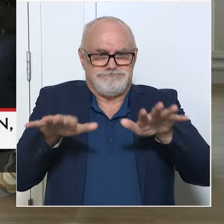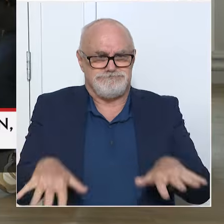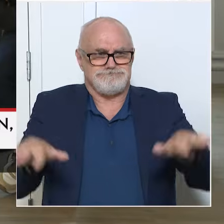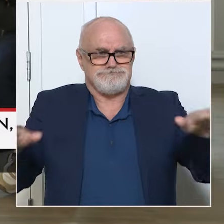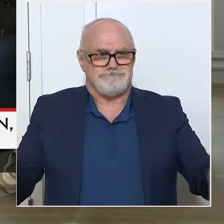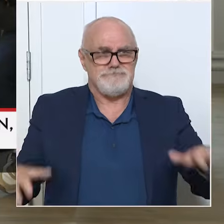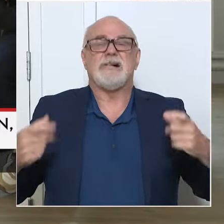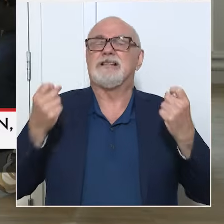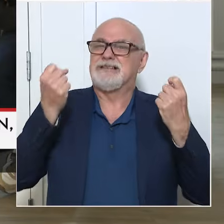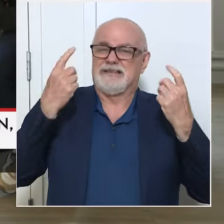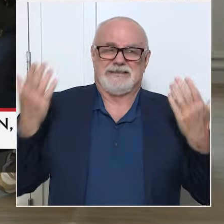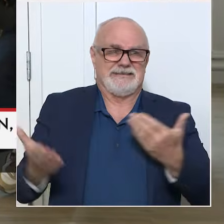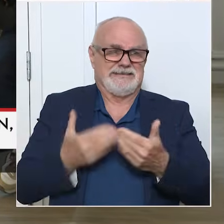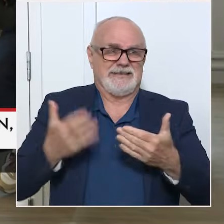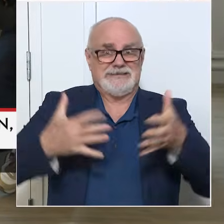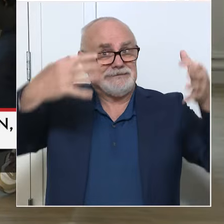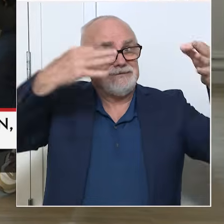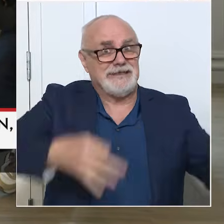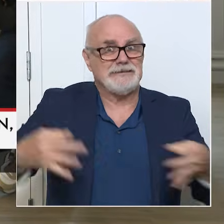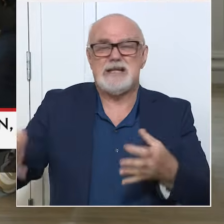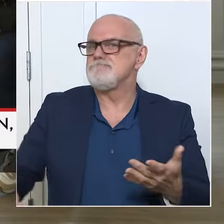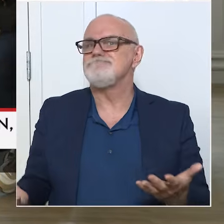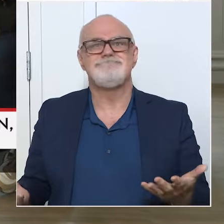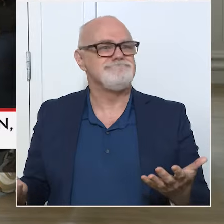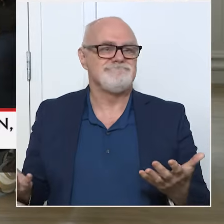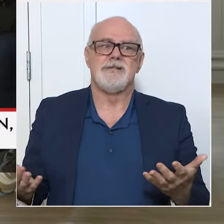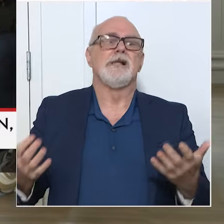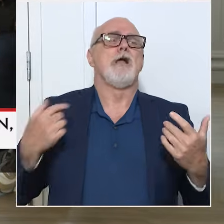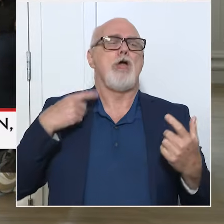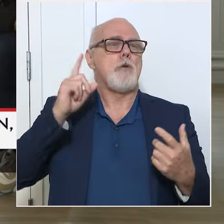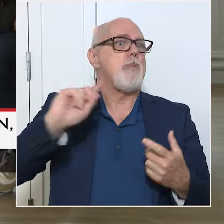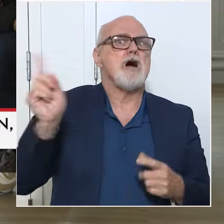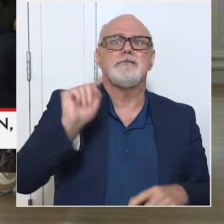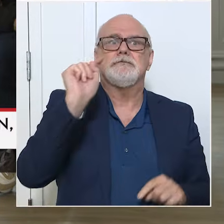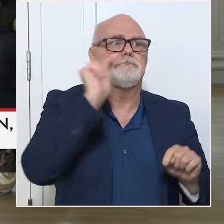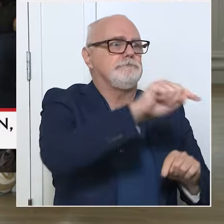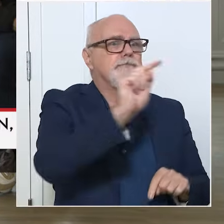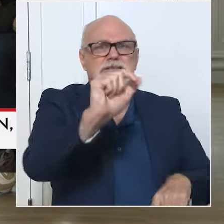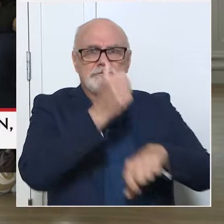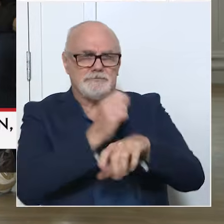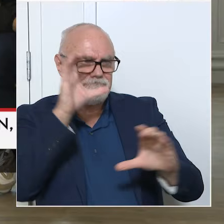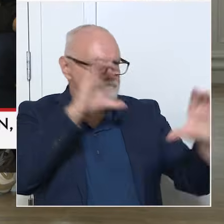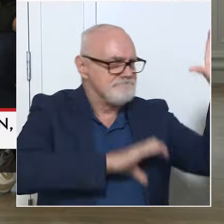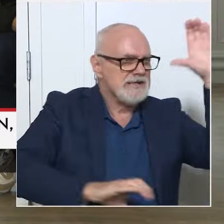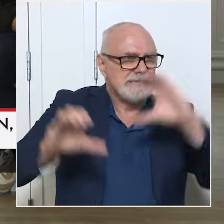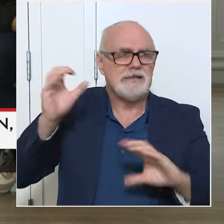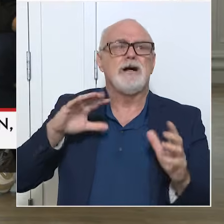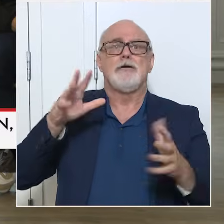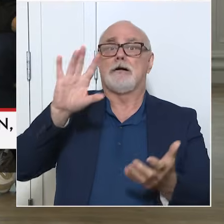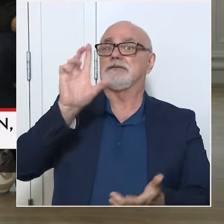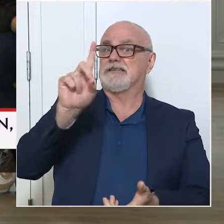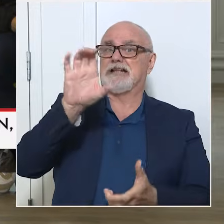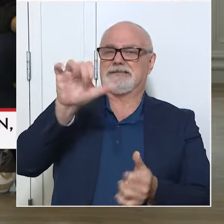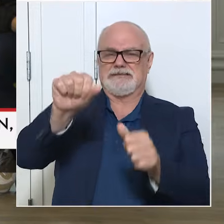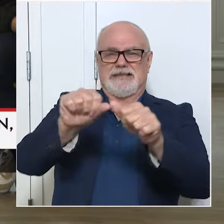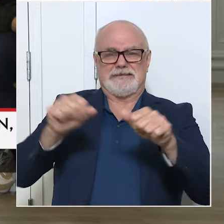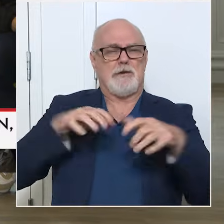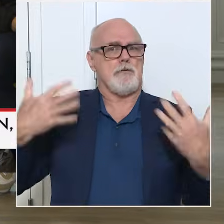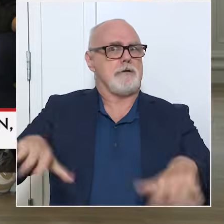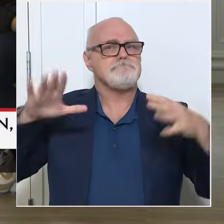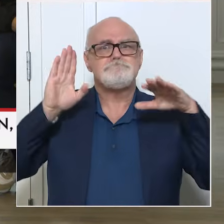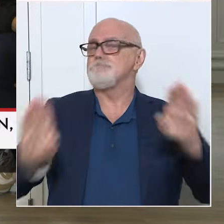policymakers, global institutions, and an incredible innovation ecosystem. Thanks to the Growth Fund,